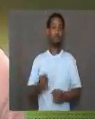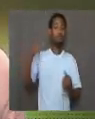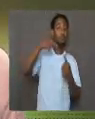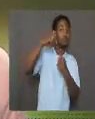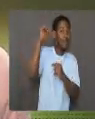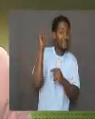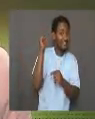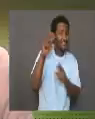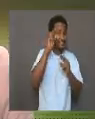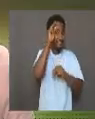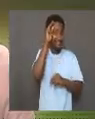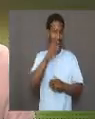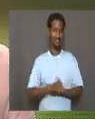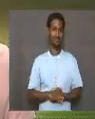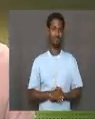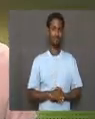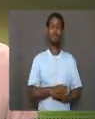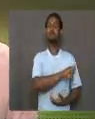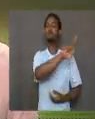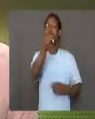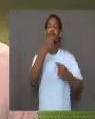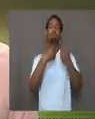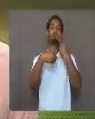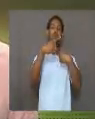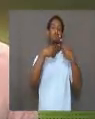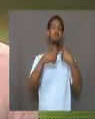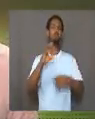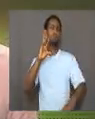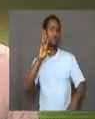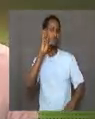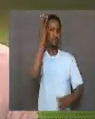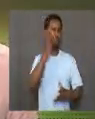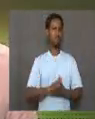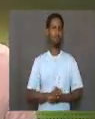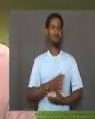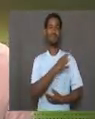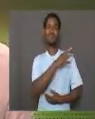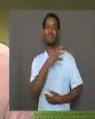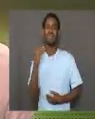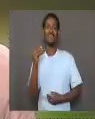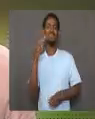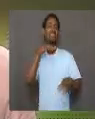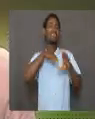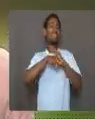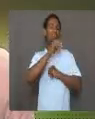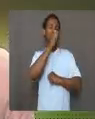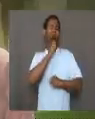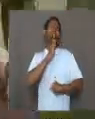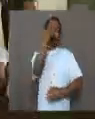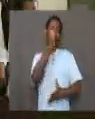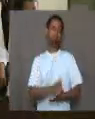to another culture, they become aggressive and